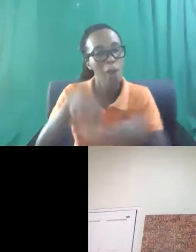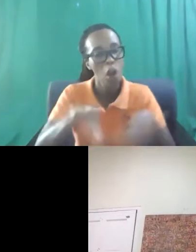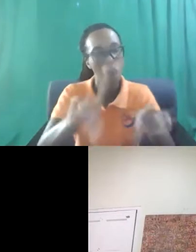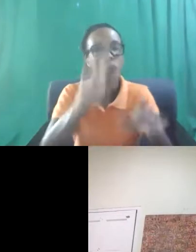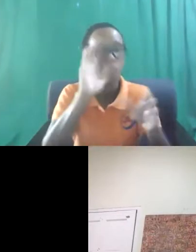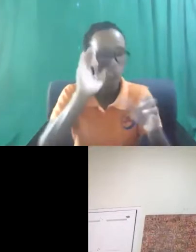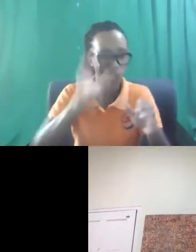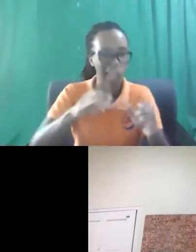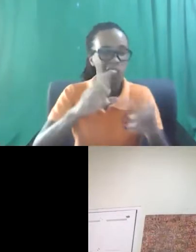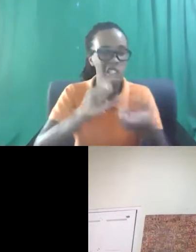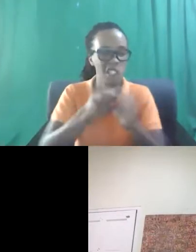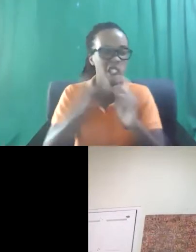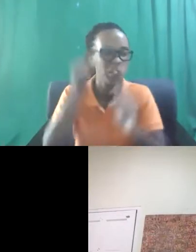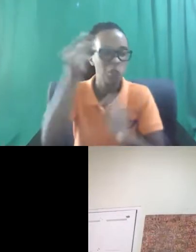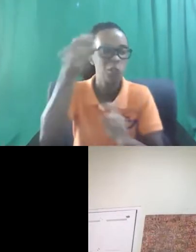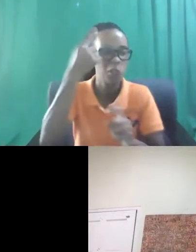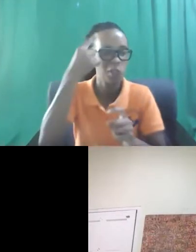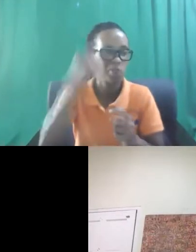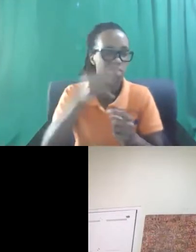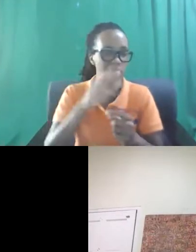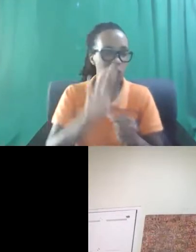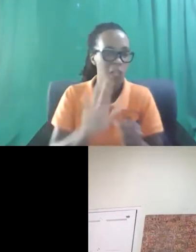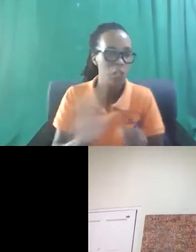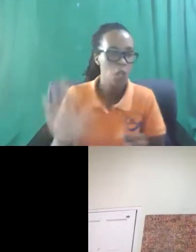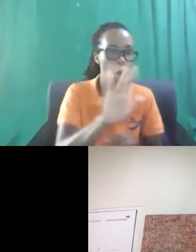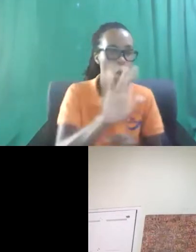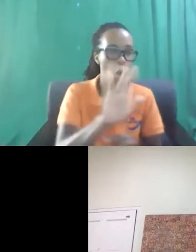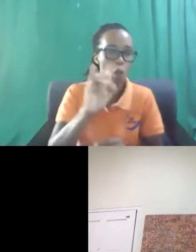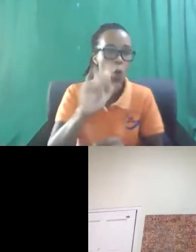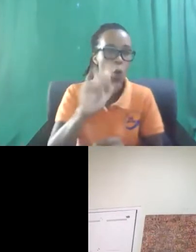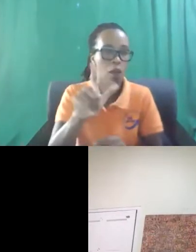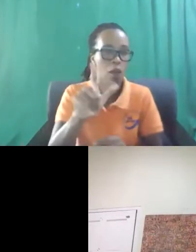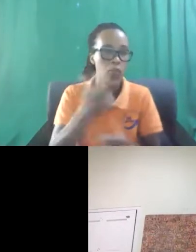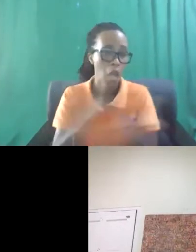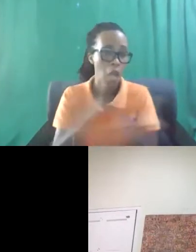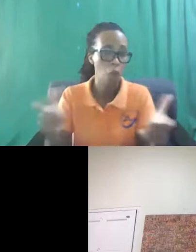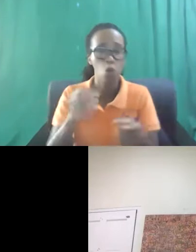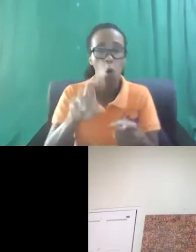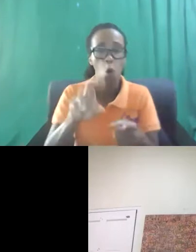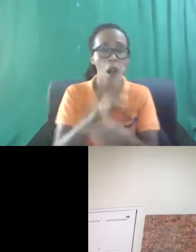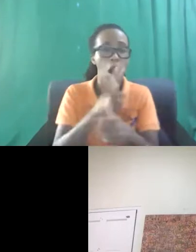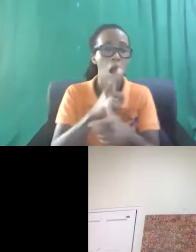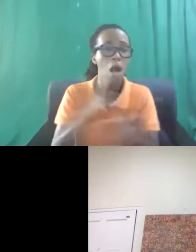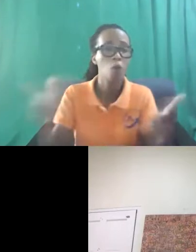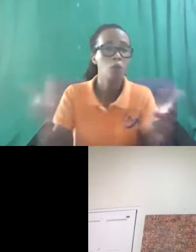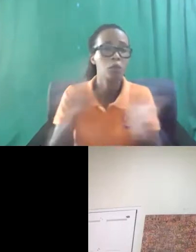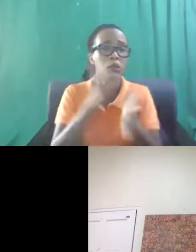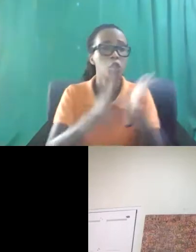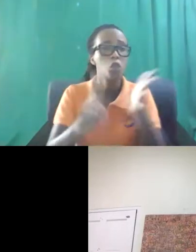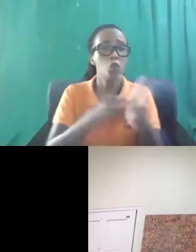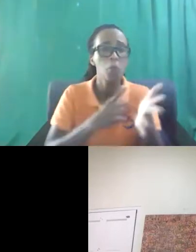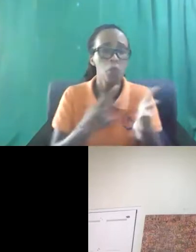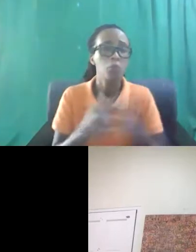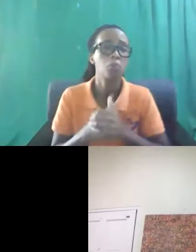like languages disappearing or language discrimination or all of those